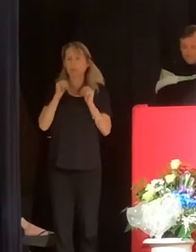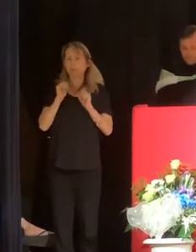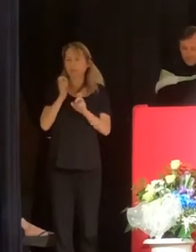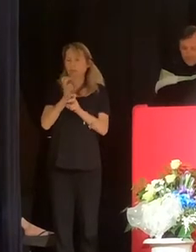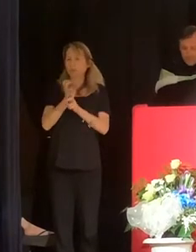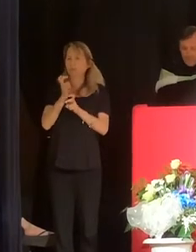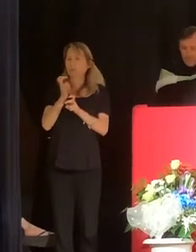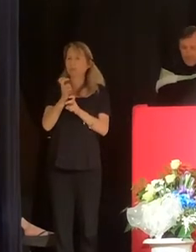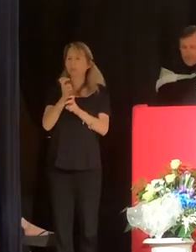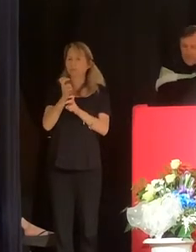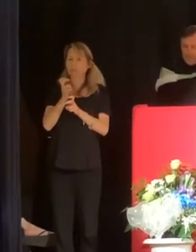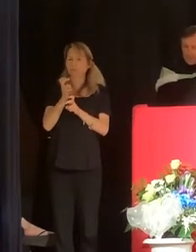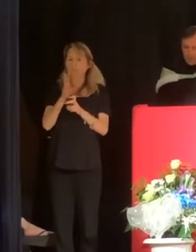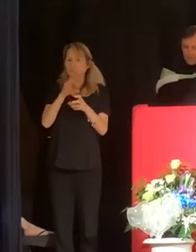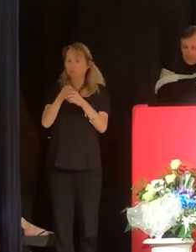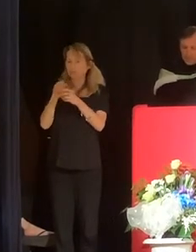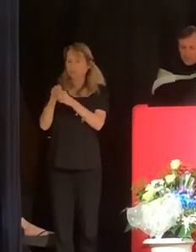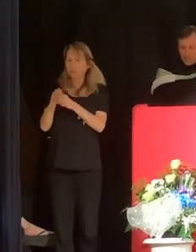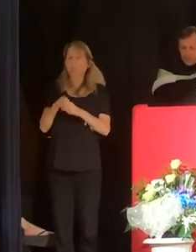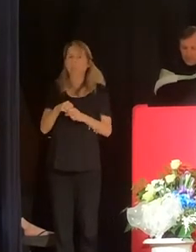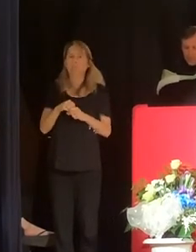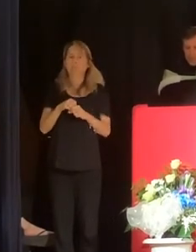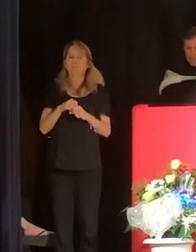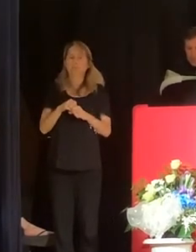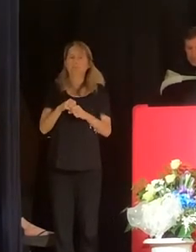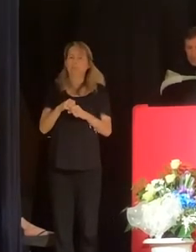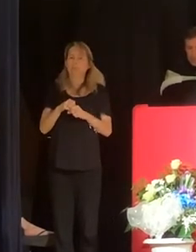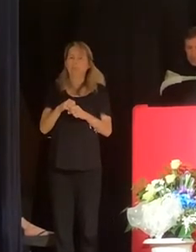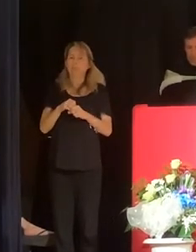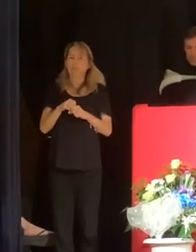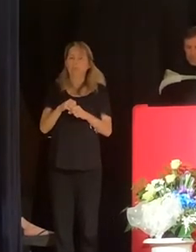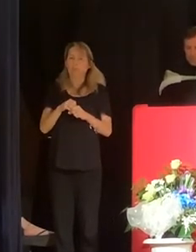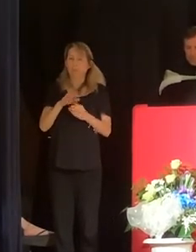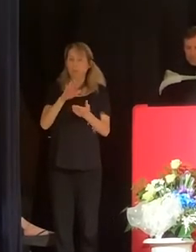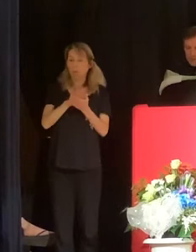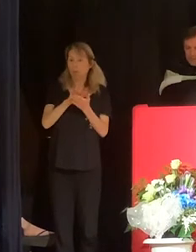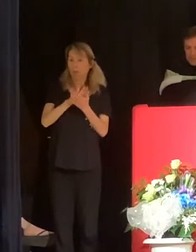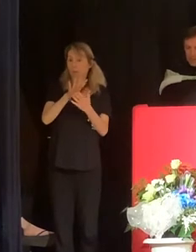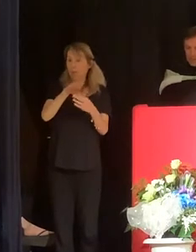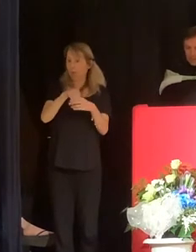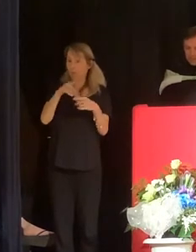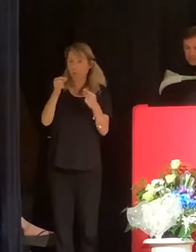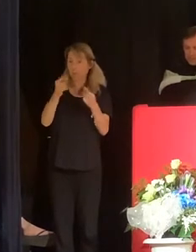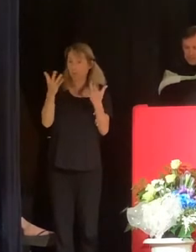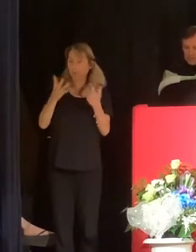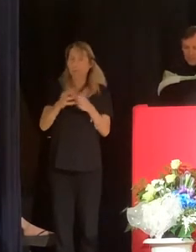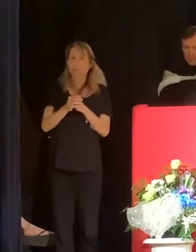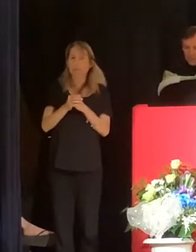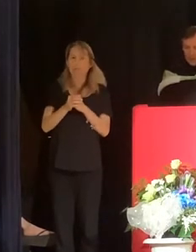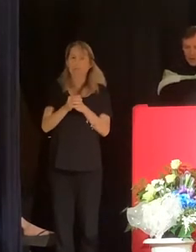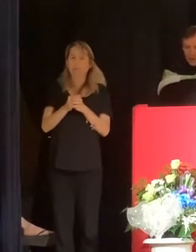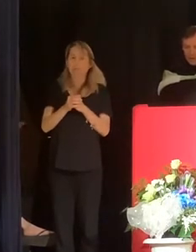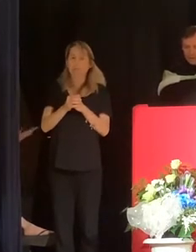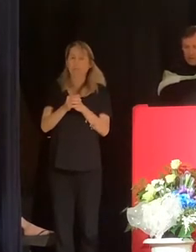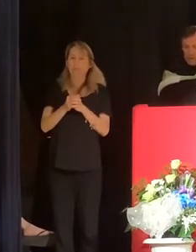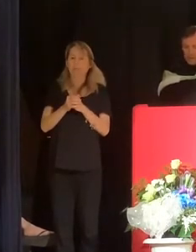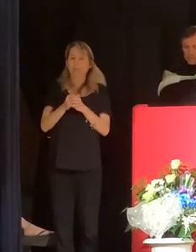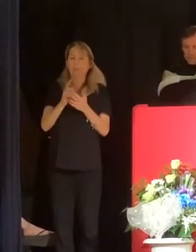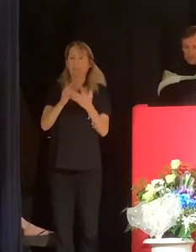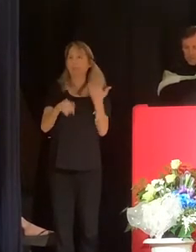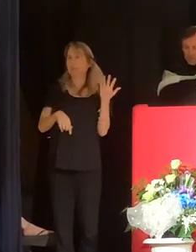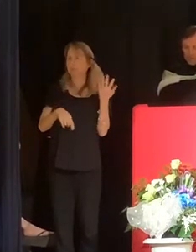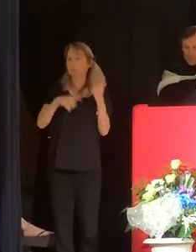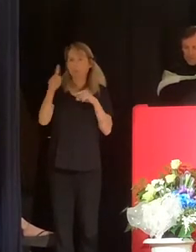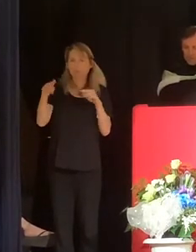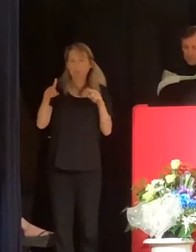citizenship. In terms of school and community involvement, this student has actively participated on a variety